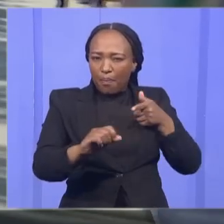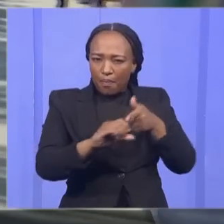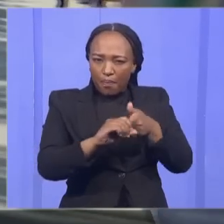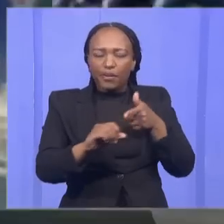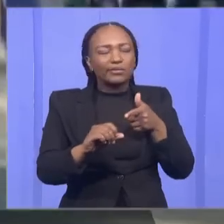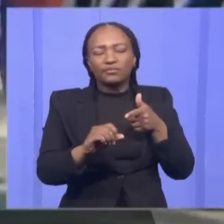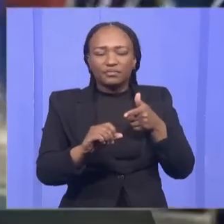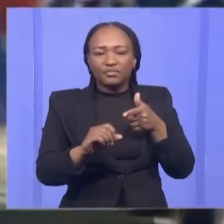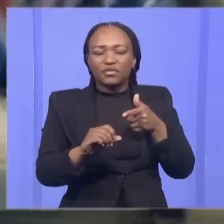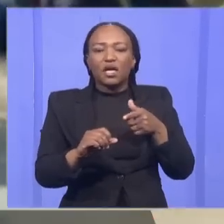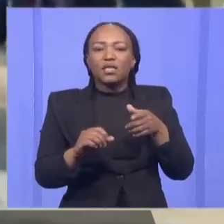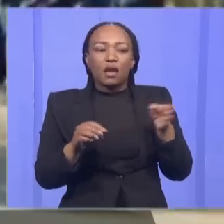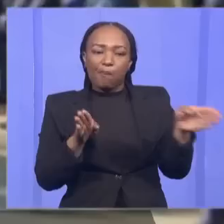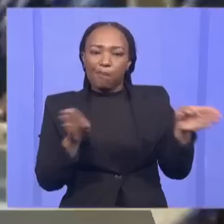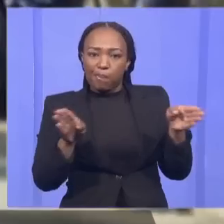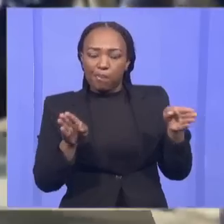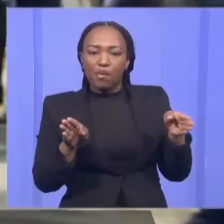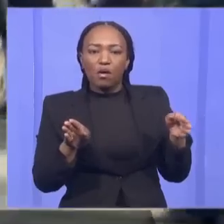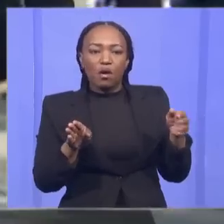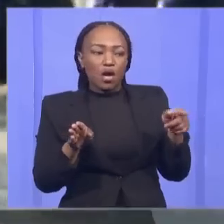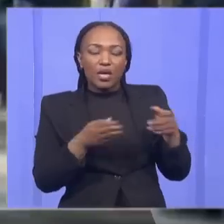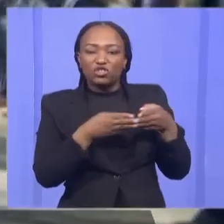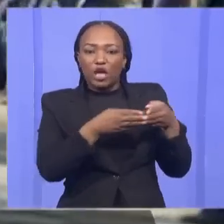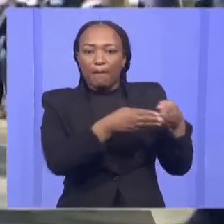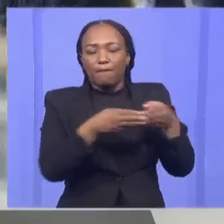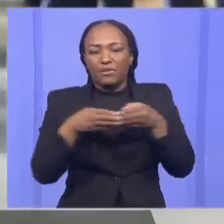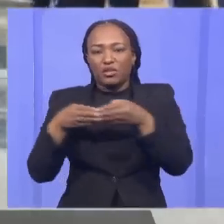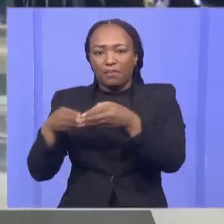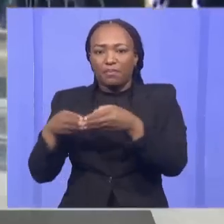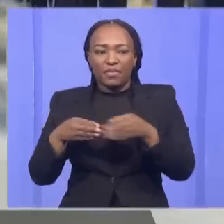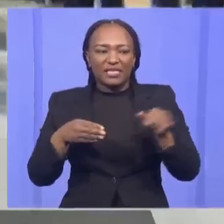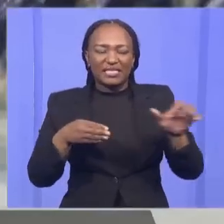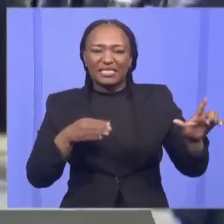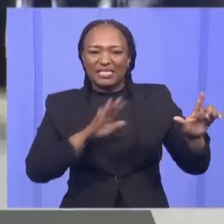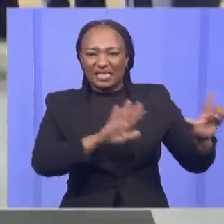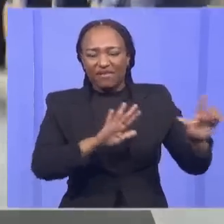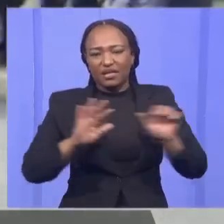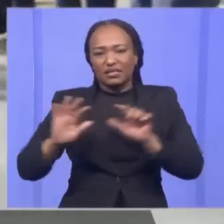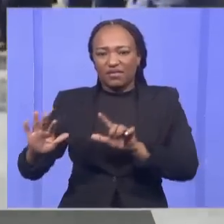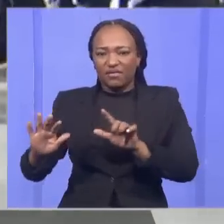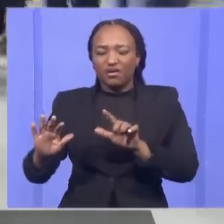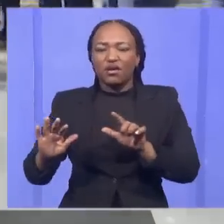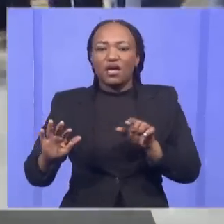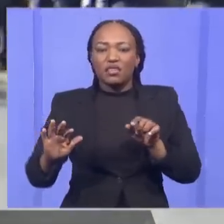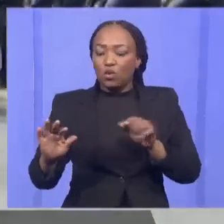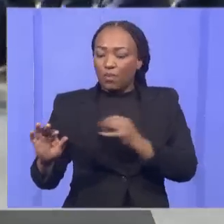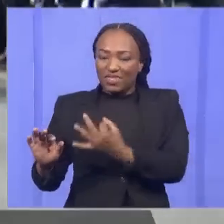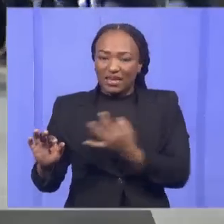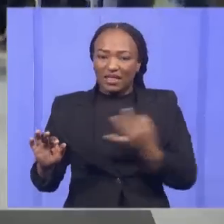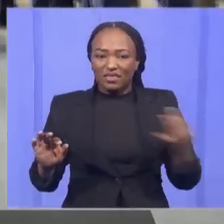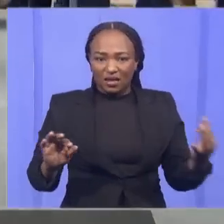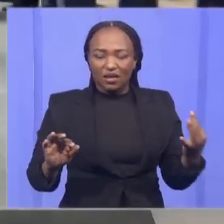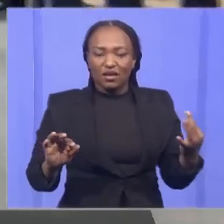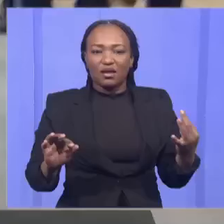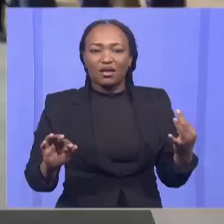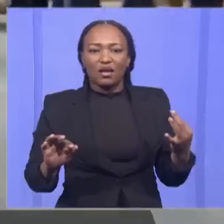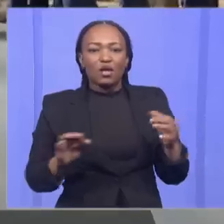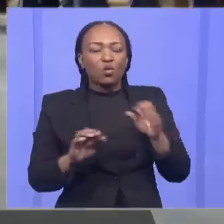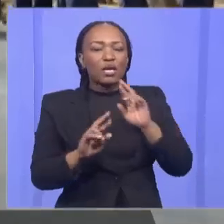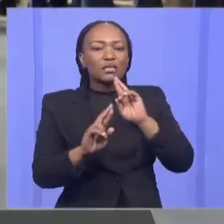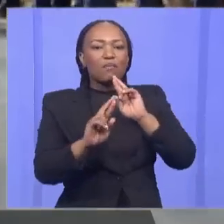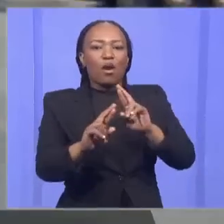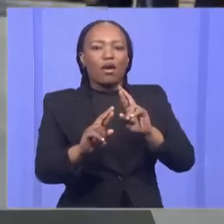7 guns, and then on land it will be 3 guns. Now, every round would be responded by a round within